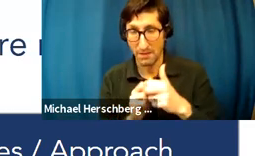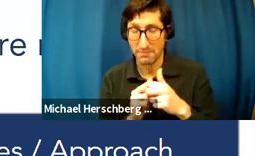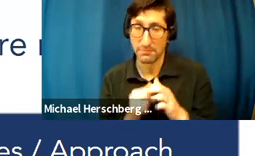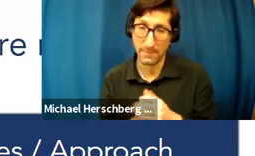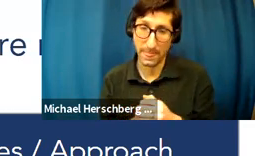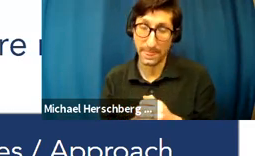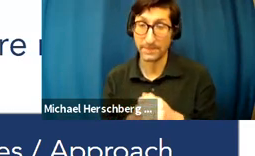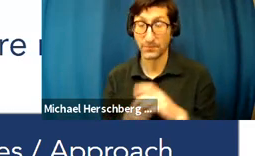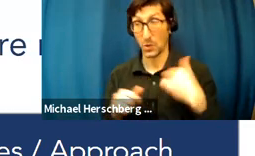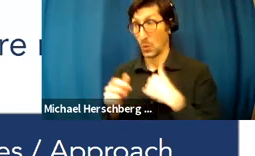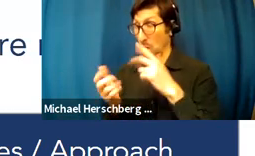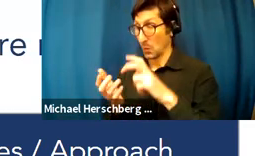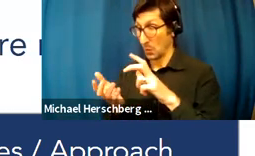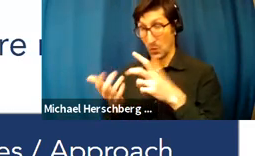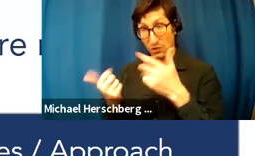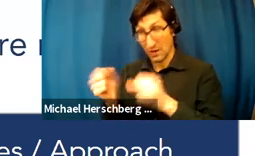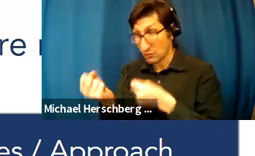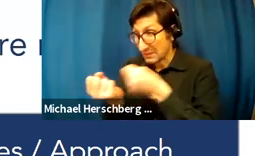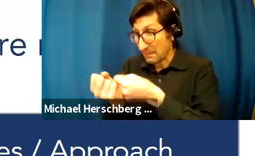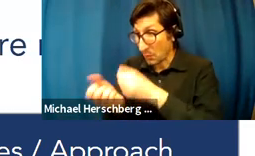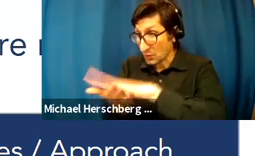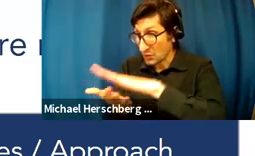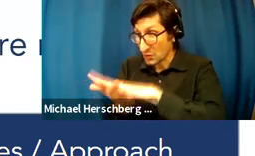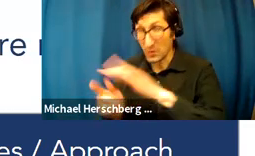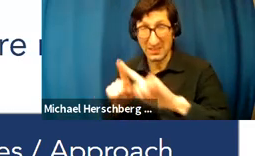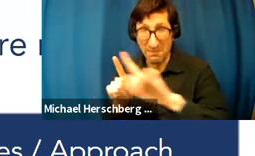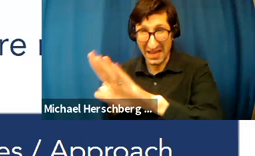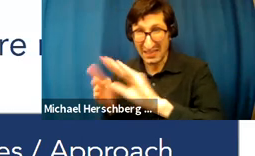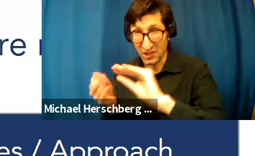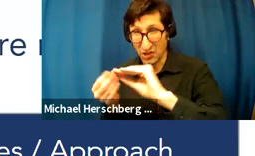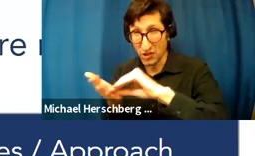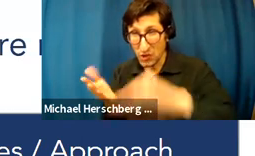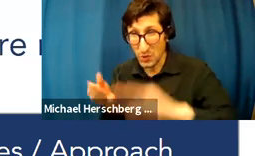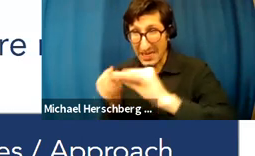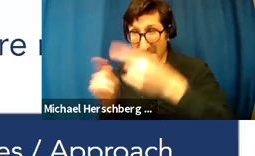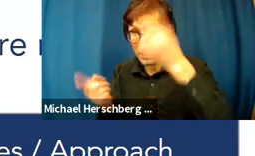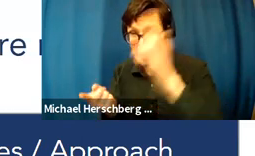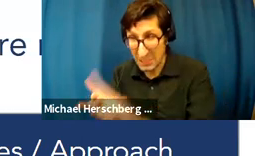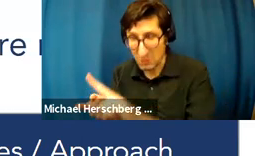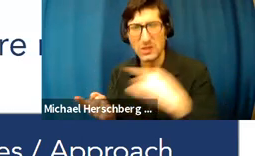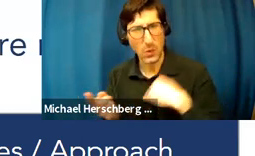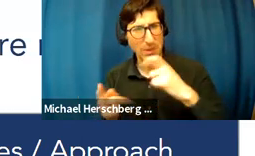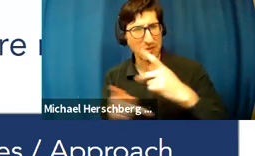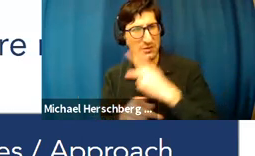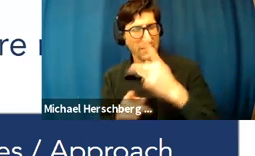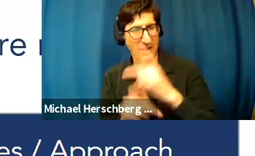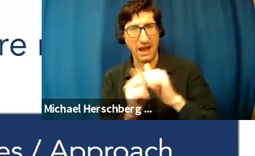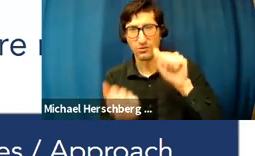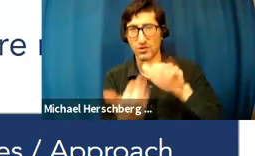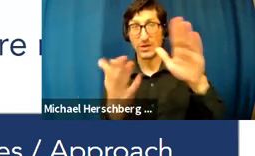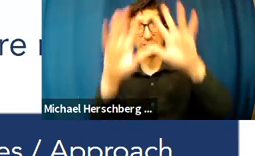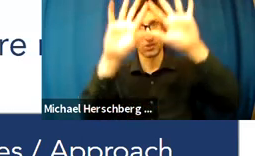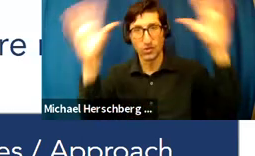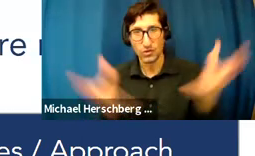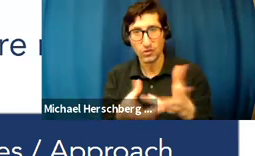as we invest in supporting schools with declining enrollment, we need a long-term plan for how to address our overall capacity. It's important